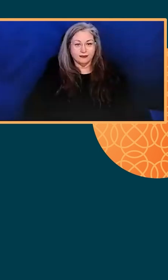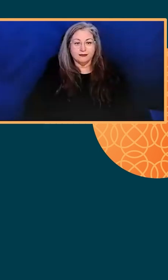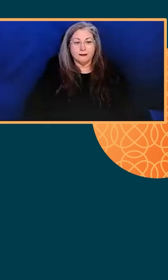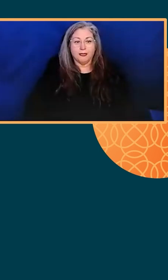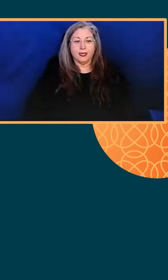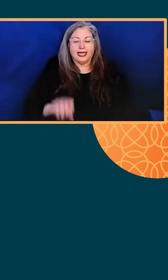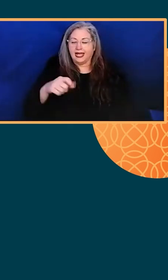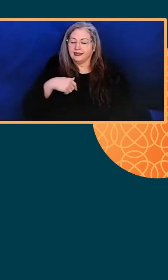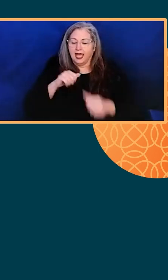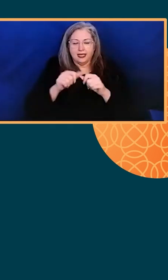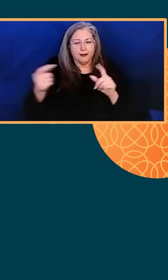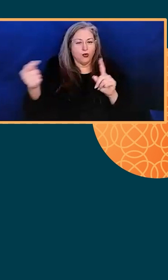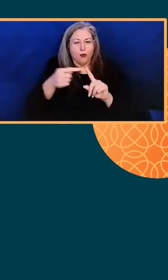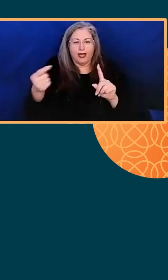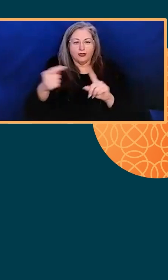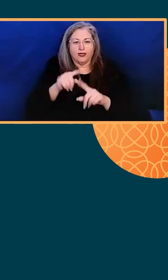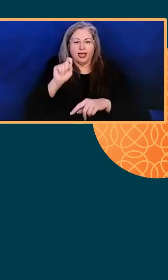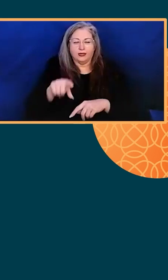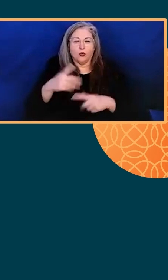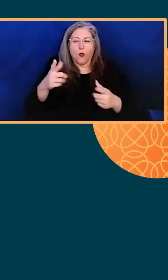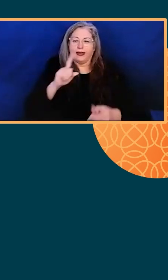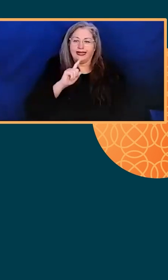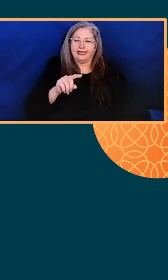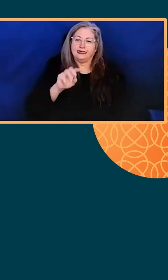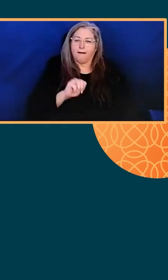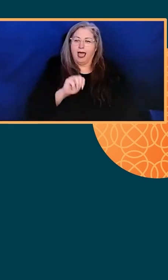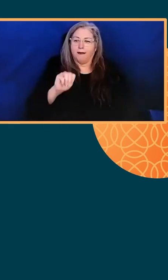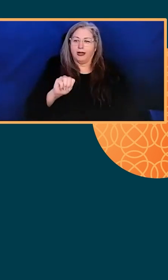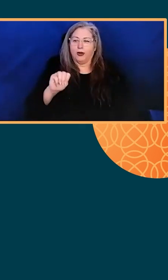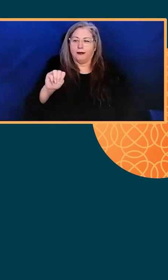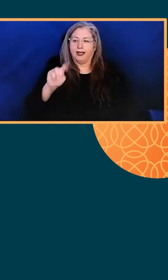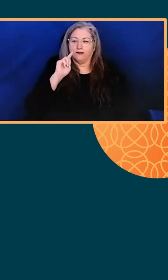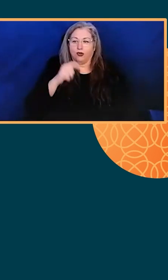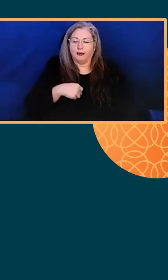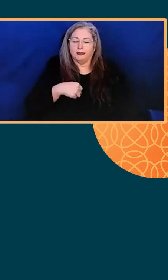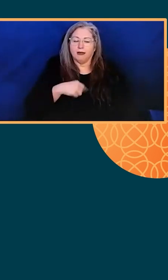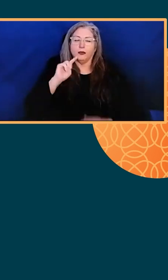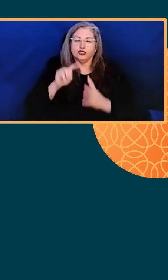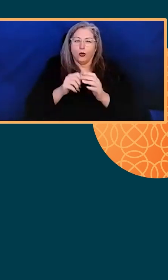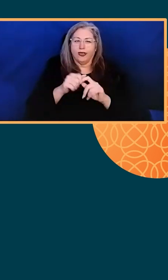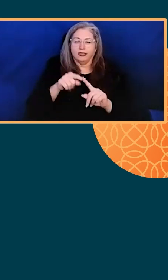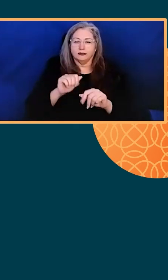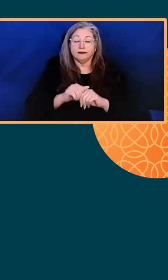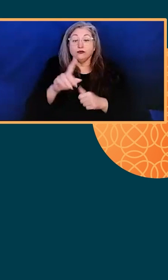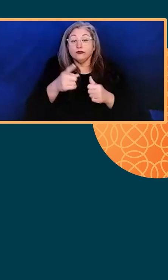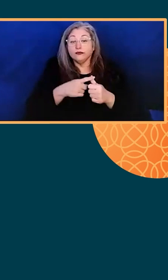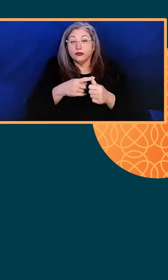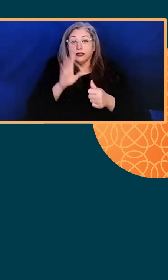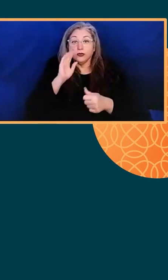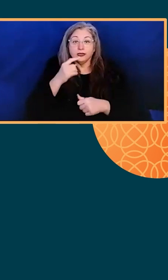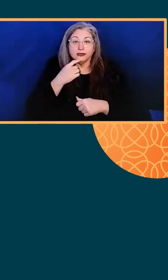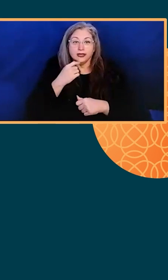I keep coming back to that question, what is the model minority myth for me? First, I'm going to start there. I will say